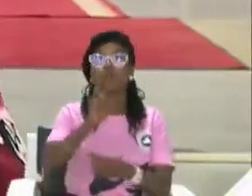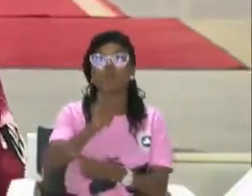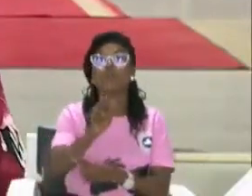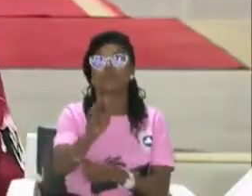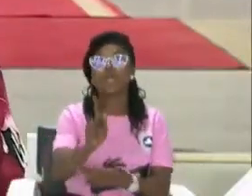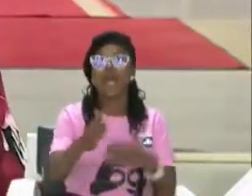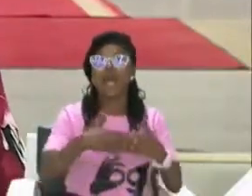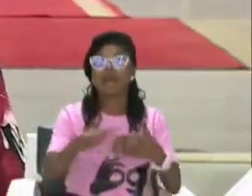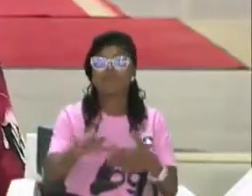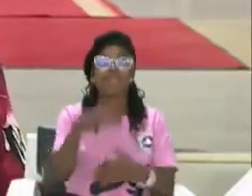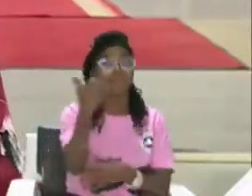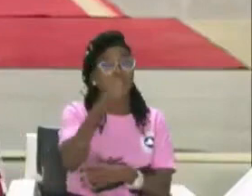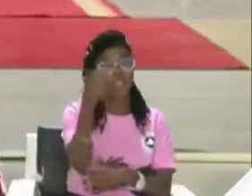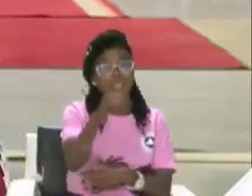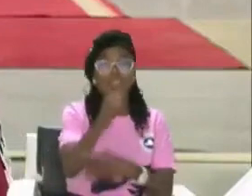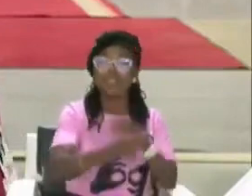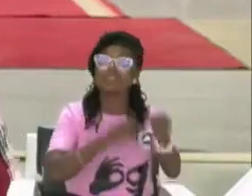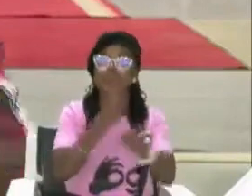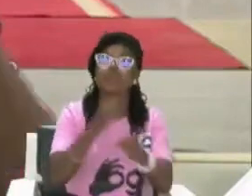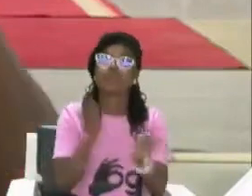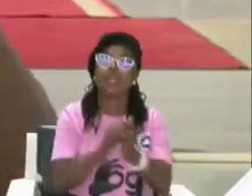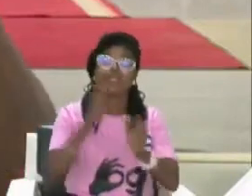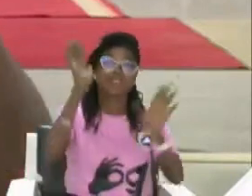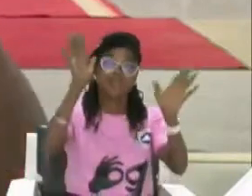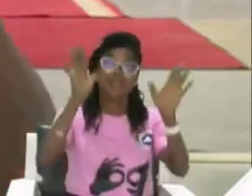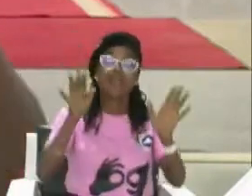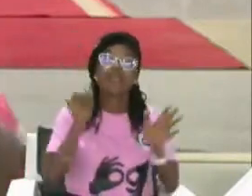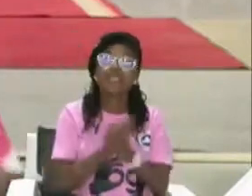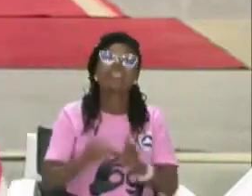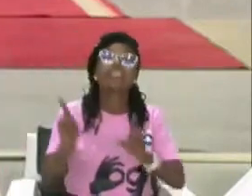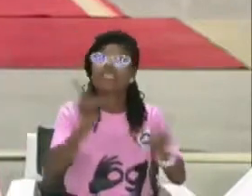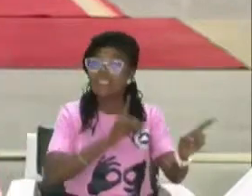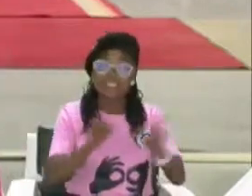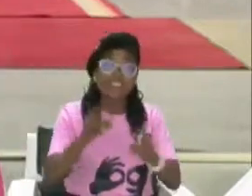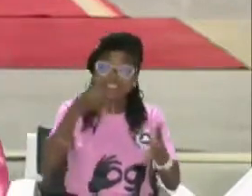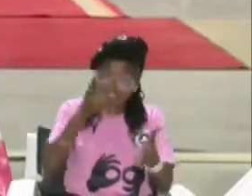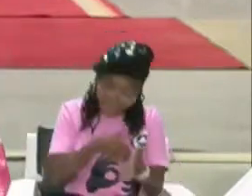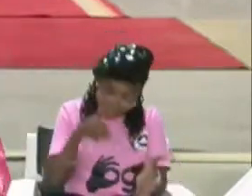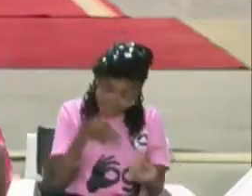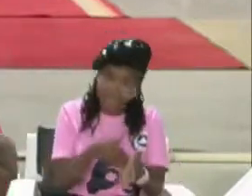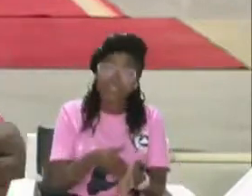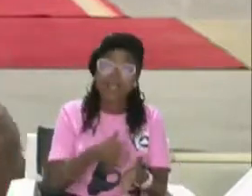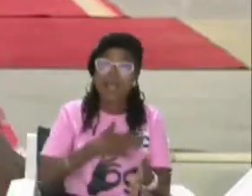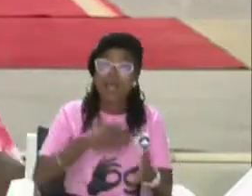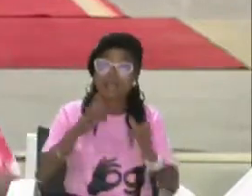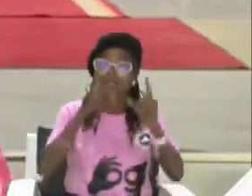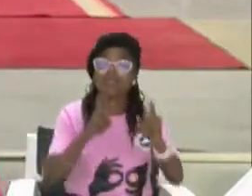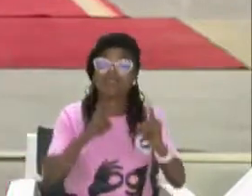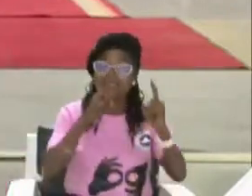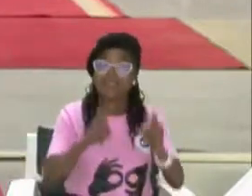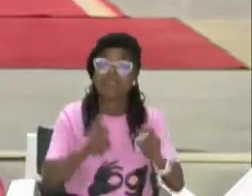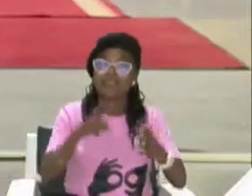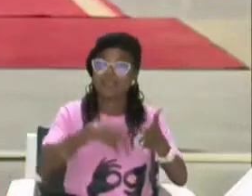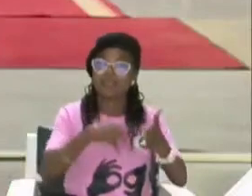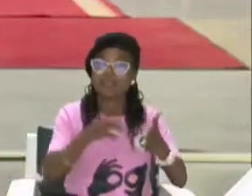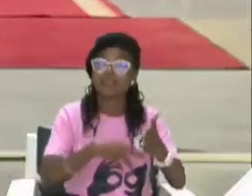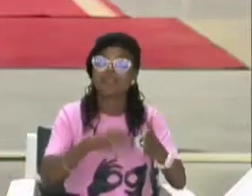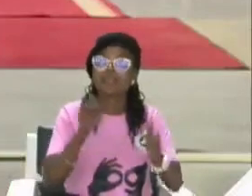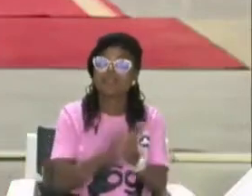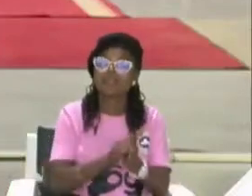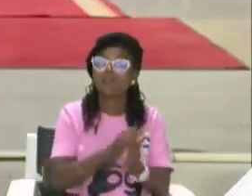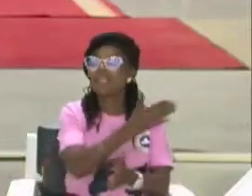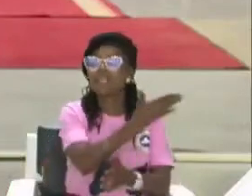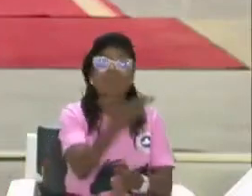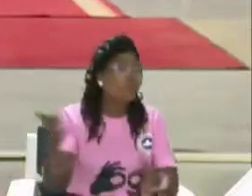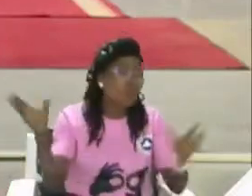after 10 years of that miracle. And they did mammogram for me. And the test read that there is